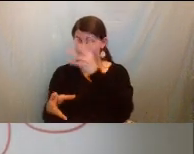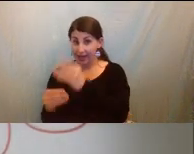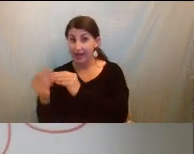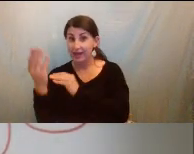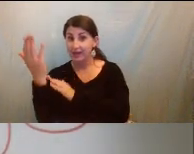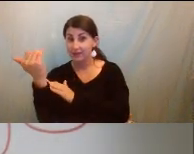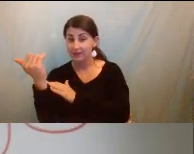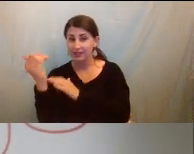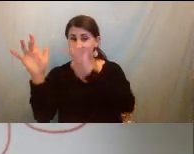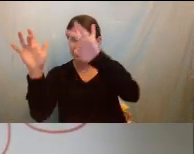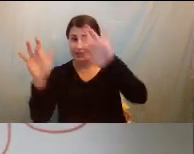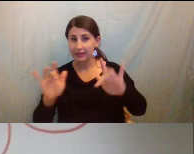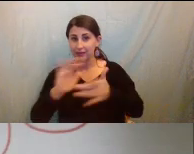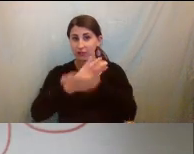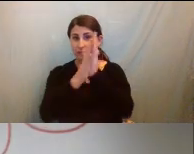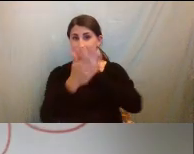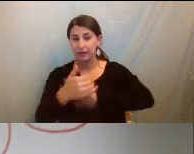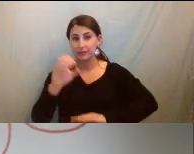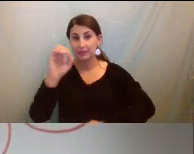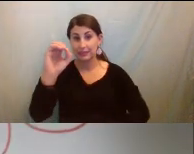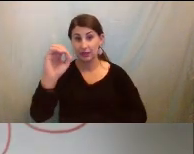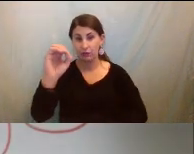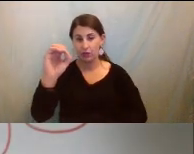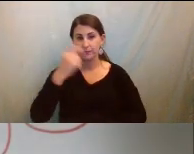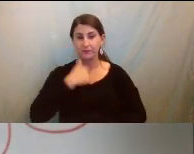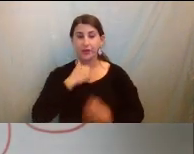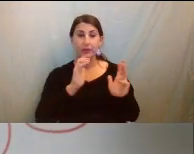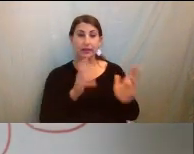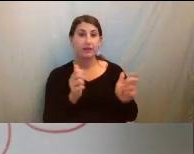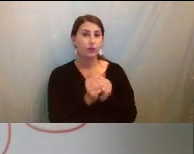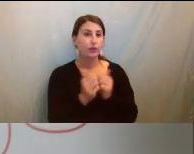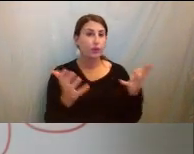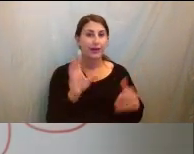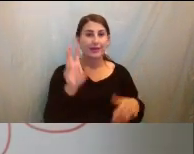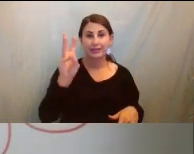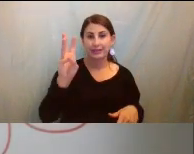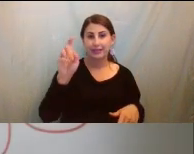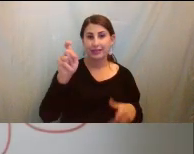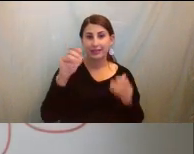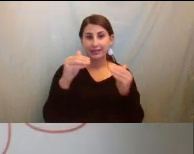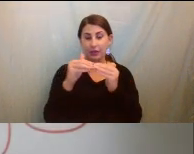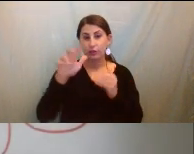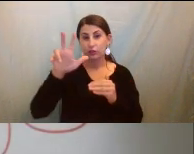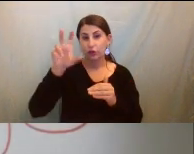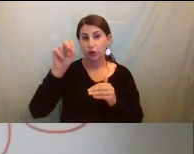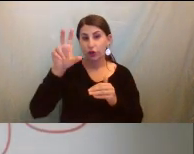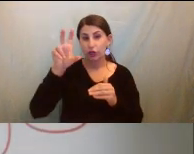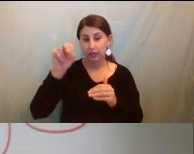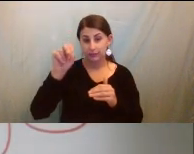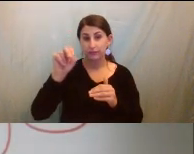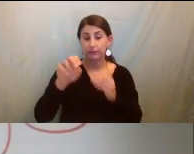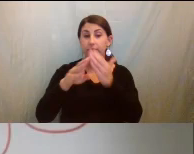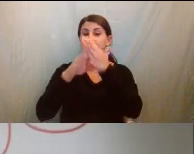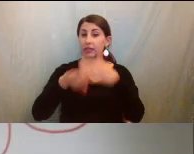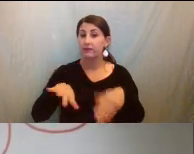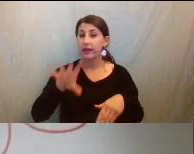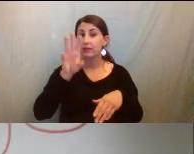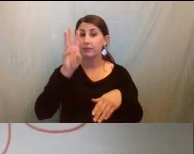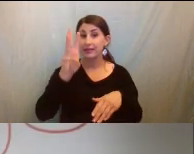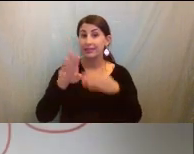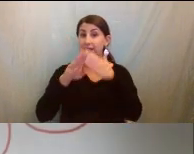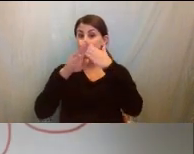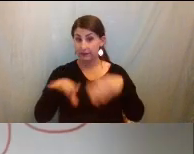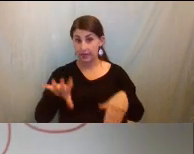sides. That cancels to make 0. So I'm left with 6x equals 30. Divided